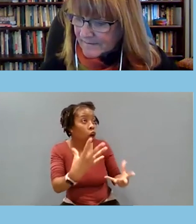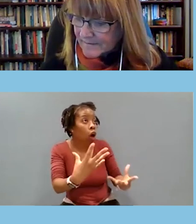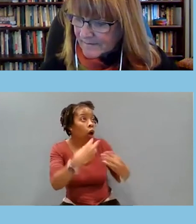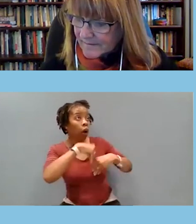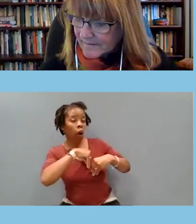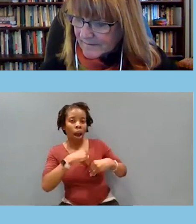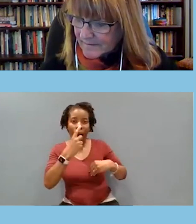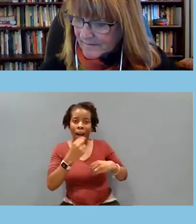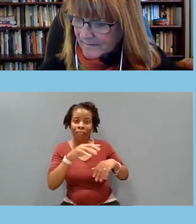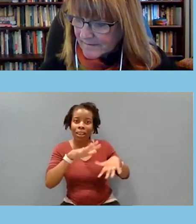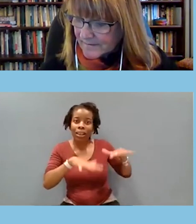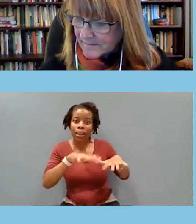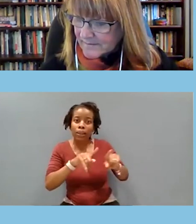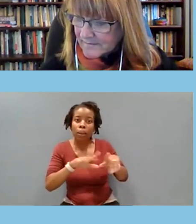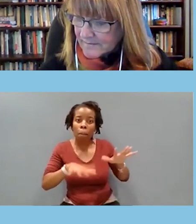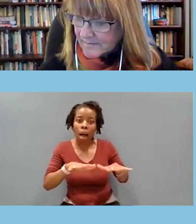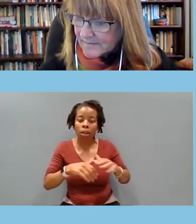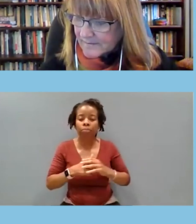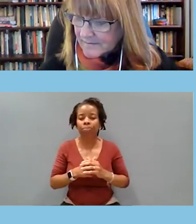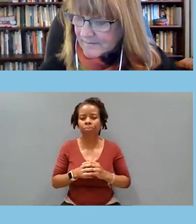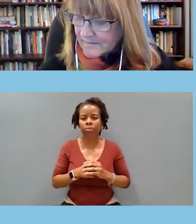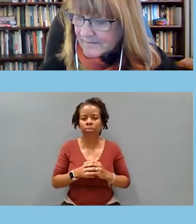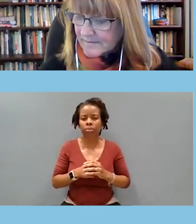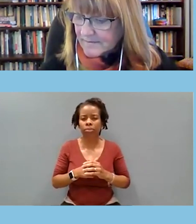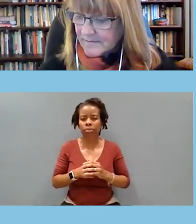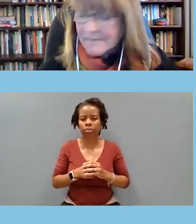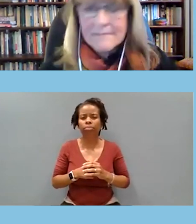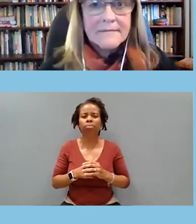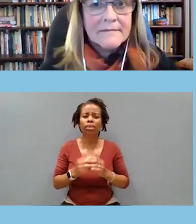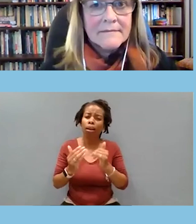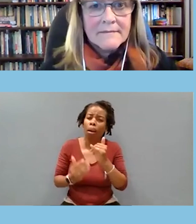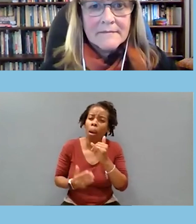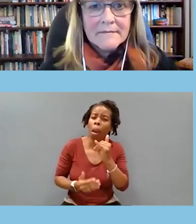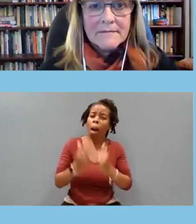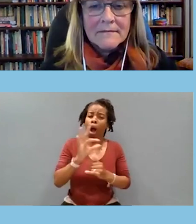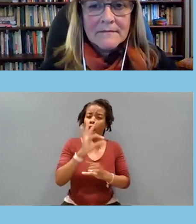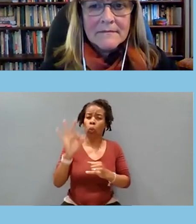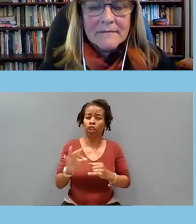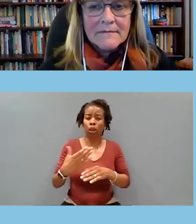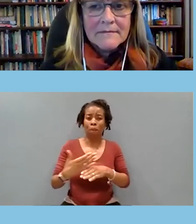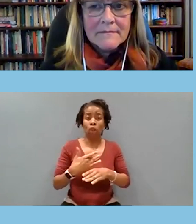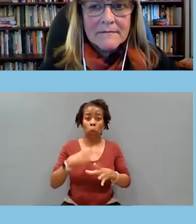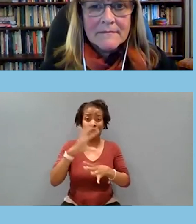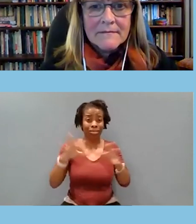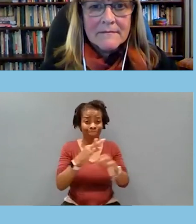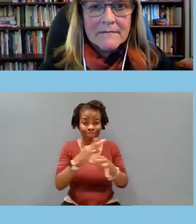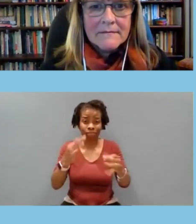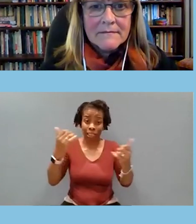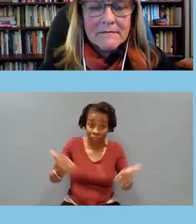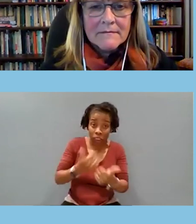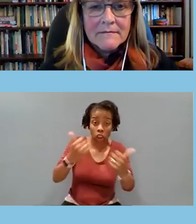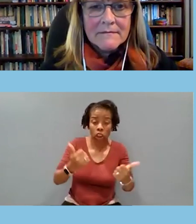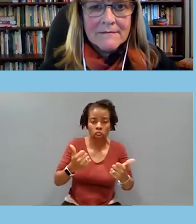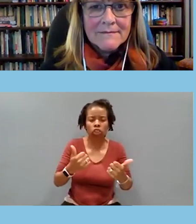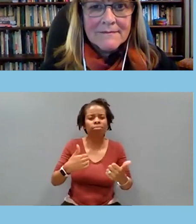me to do at this point is maybe just before we finish up as a very last question, is to ask Tanya and Louise if they'd like to ask